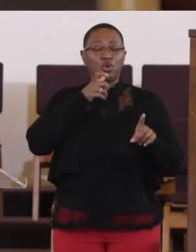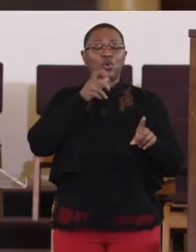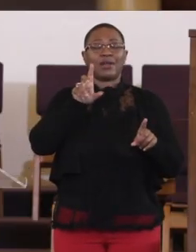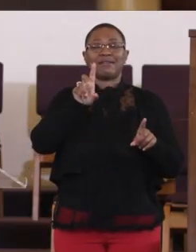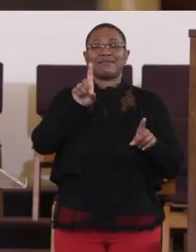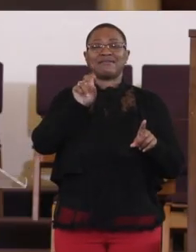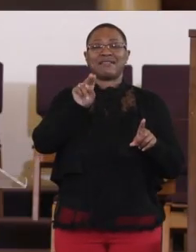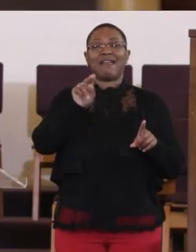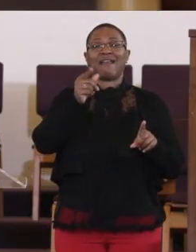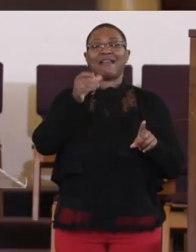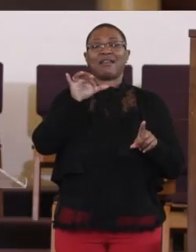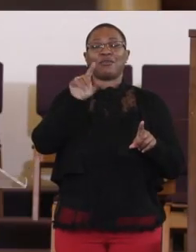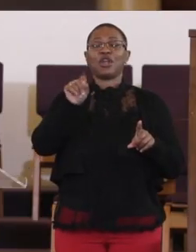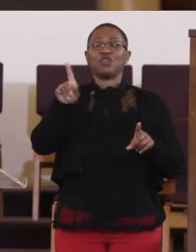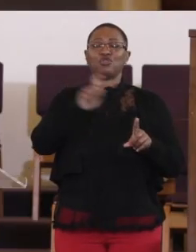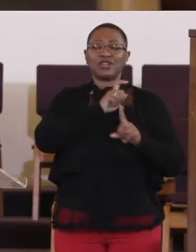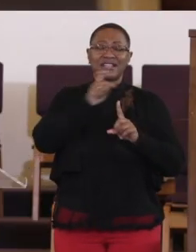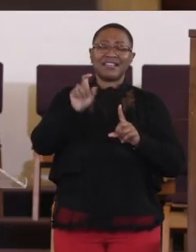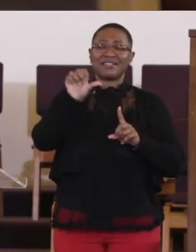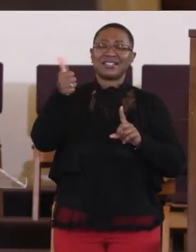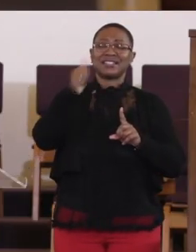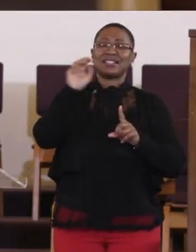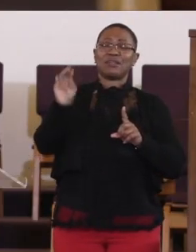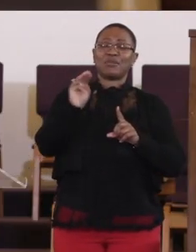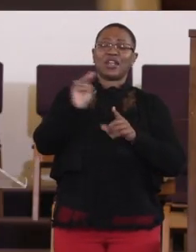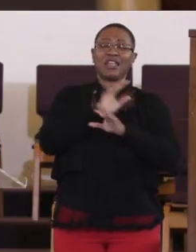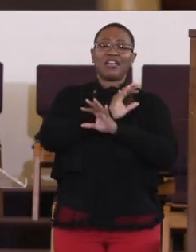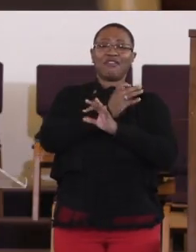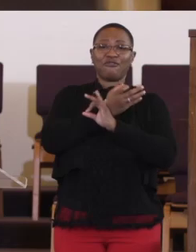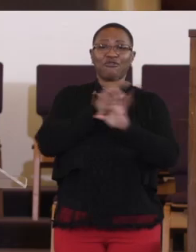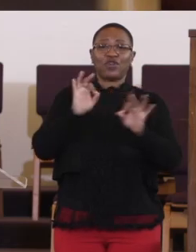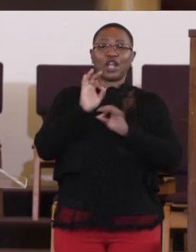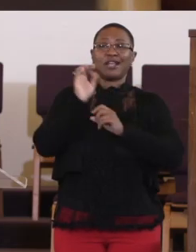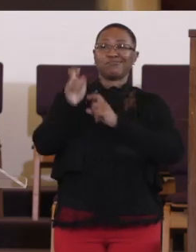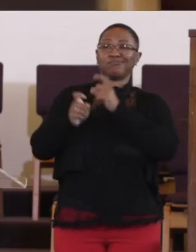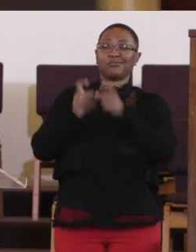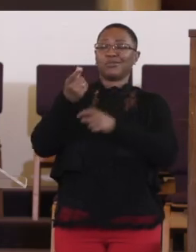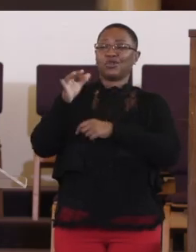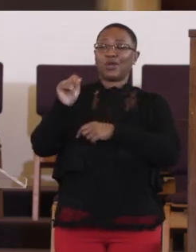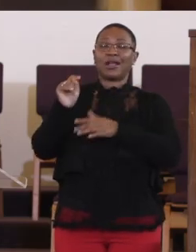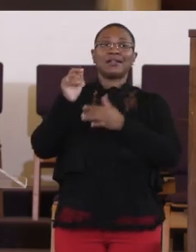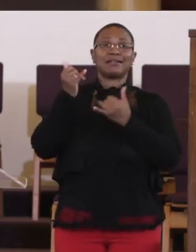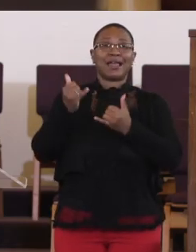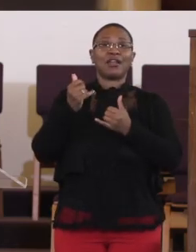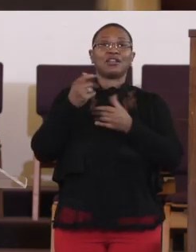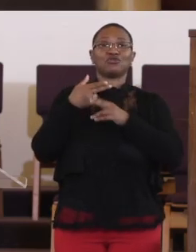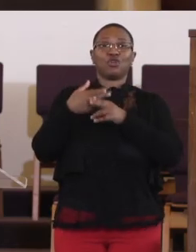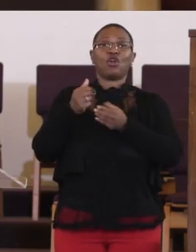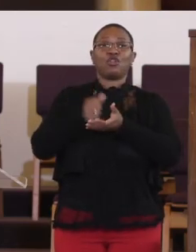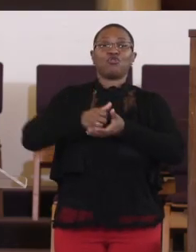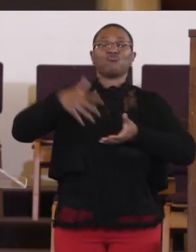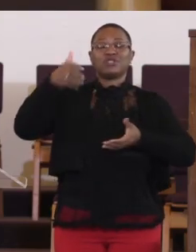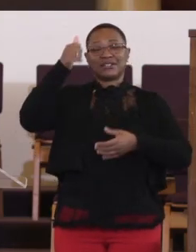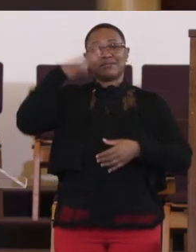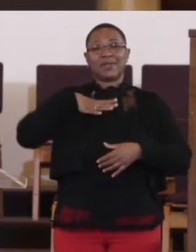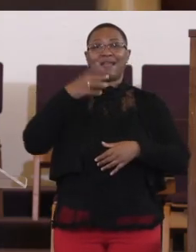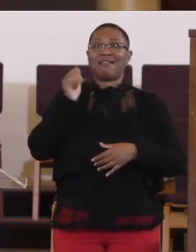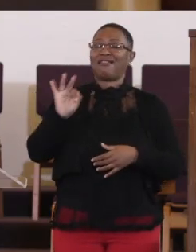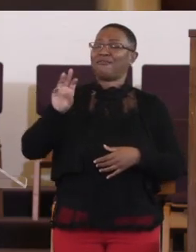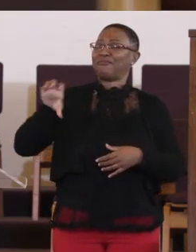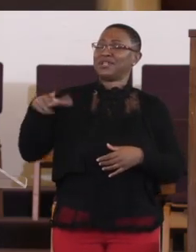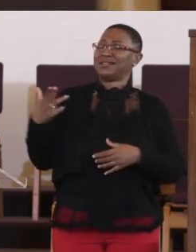you give tens of millions in free grants, and now he is called the richest man of Michigan. How